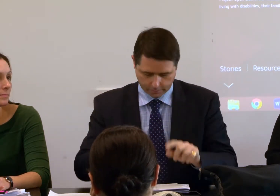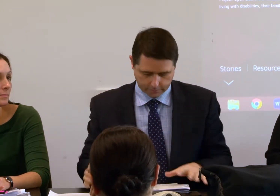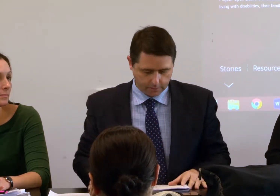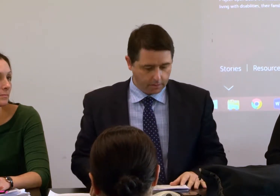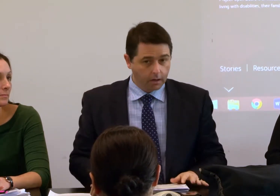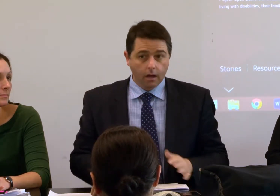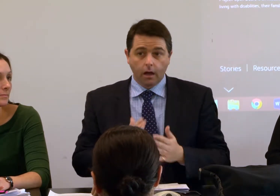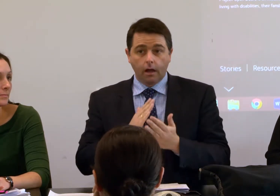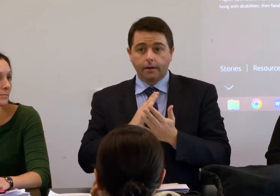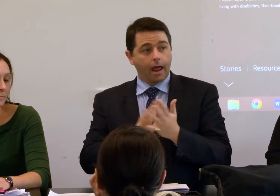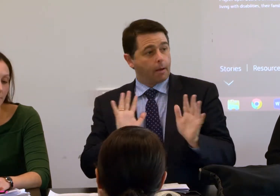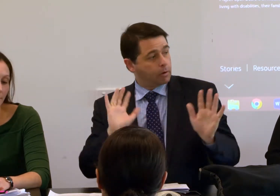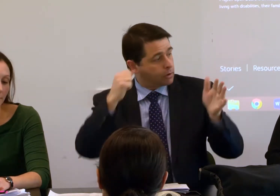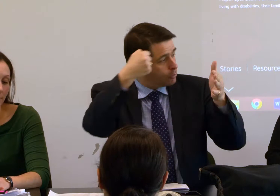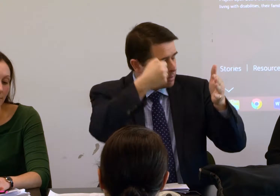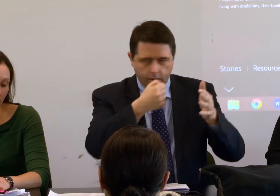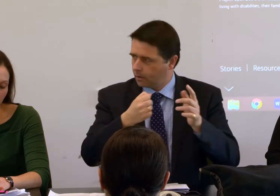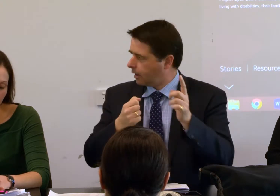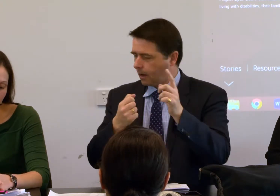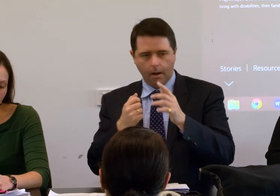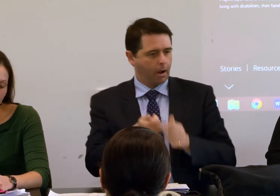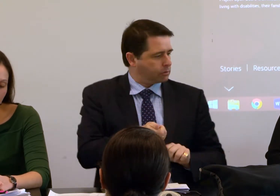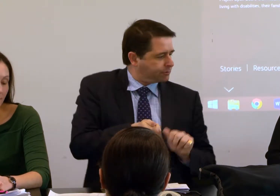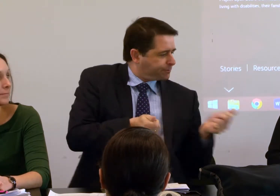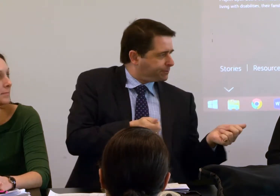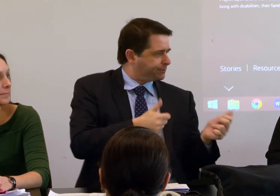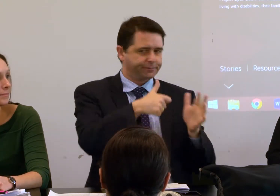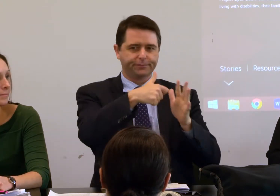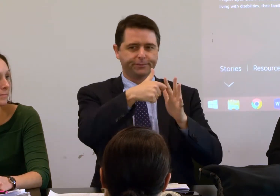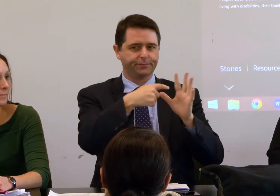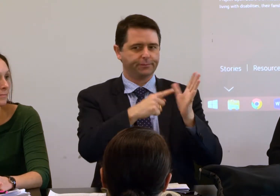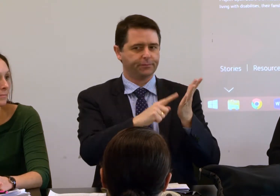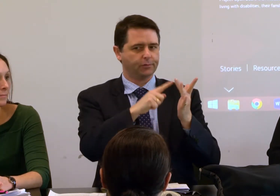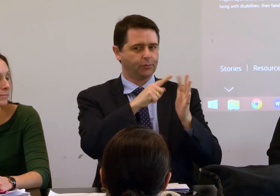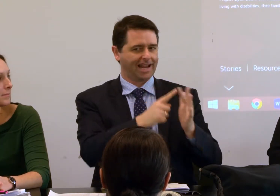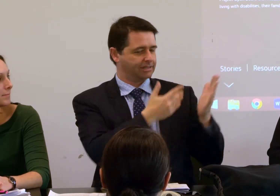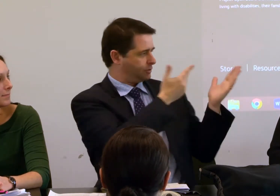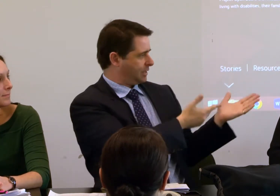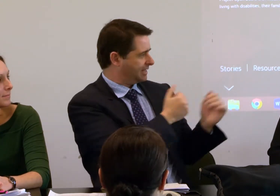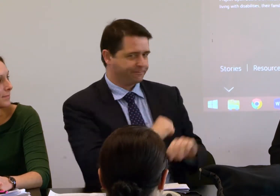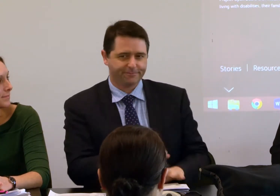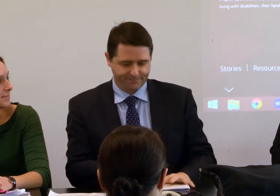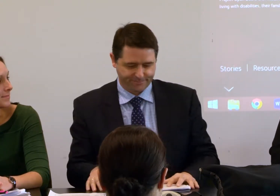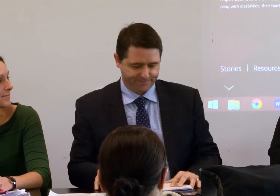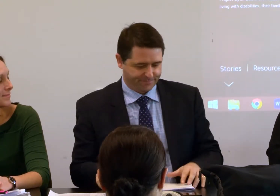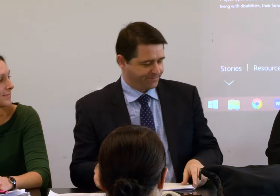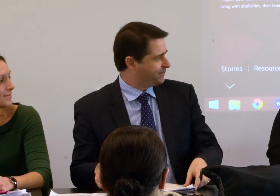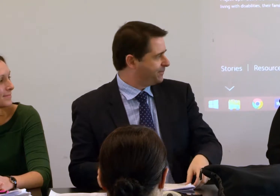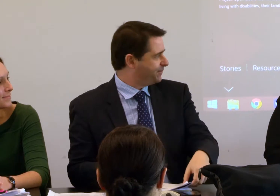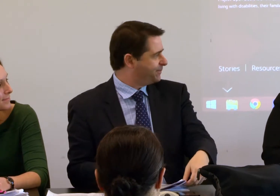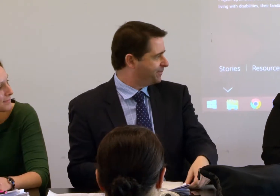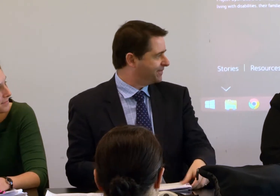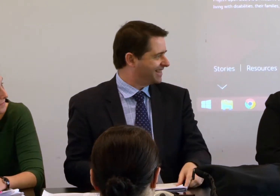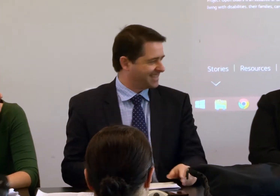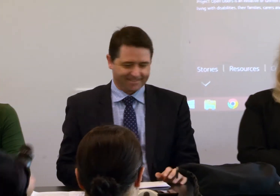and that's a really great point you made. Thank you for that. I might now head to my left, and we might ask Katie to respond